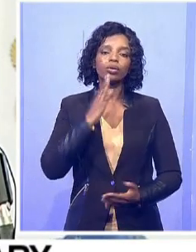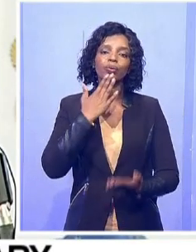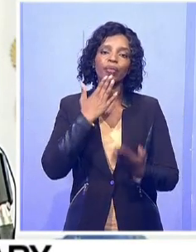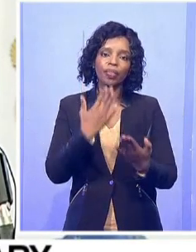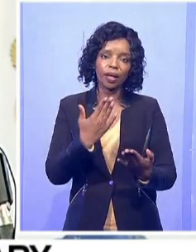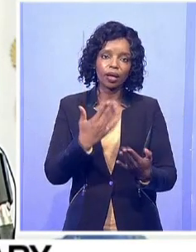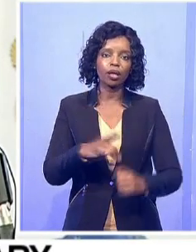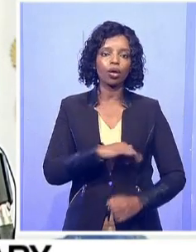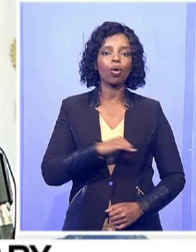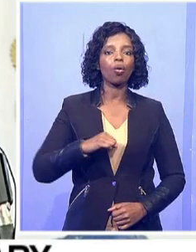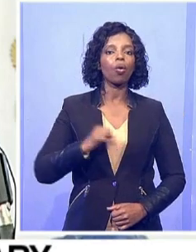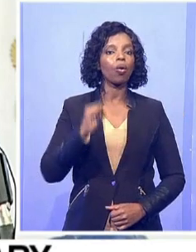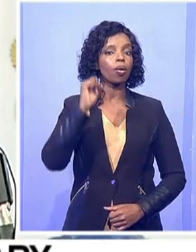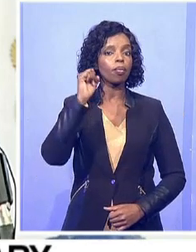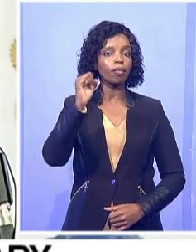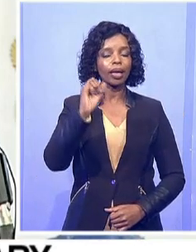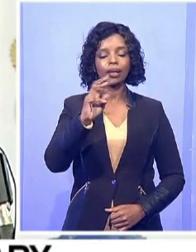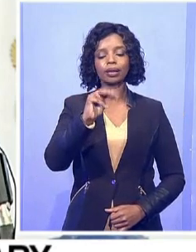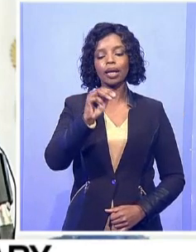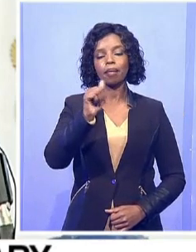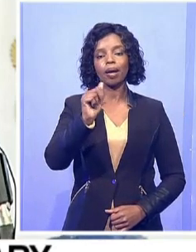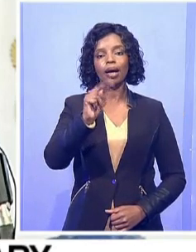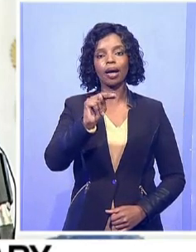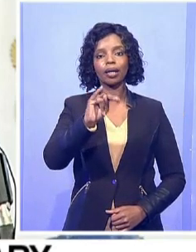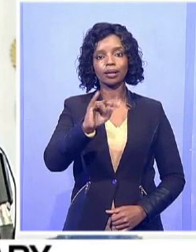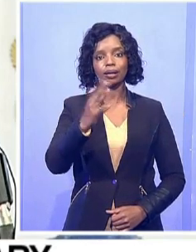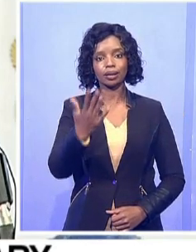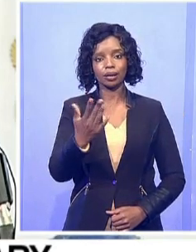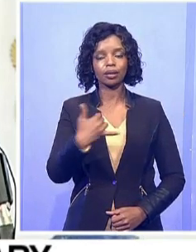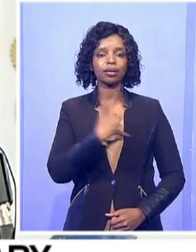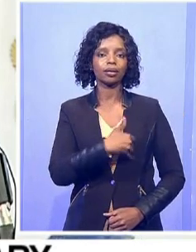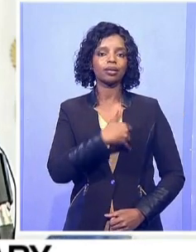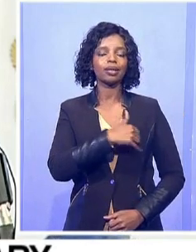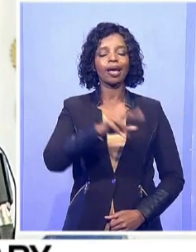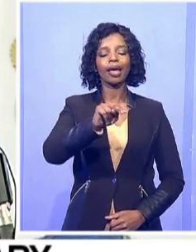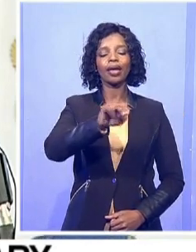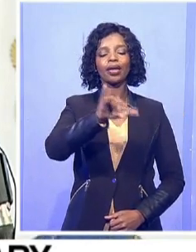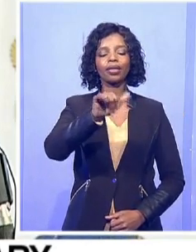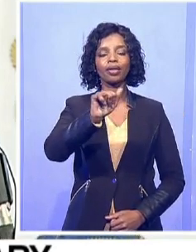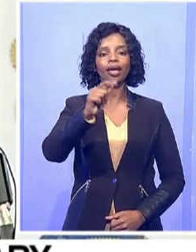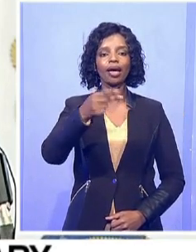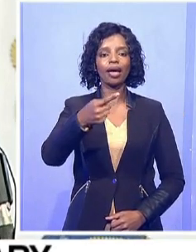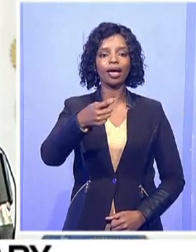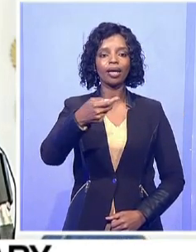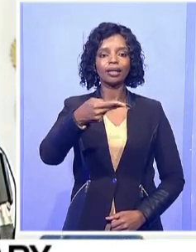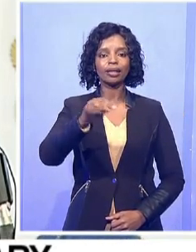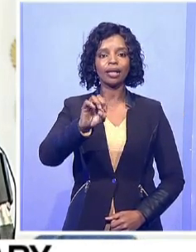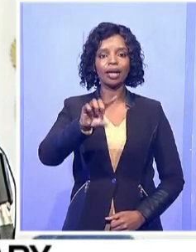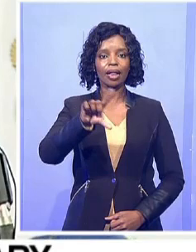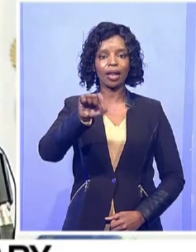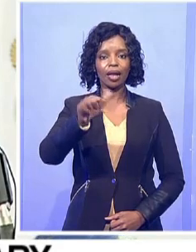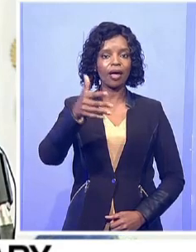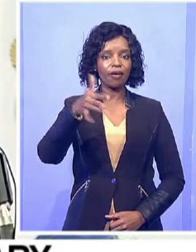Comrade Mami Nyatel, who wrote to us